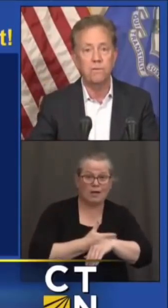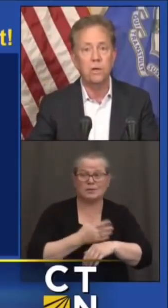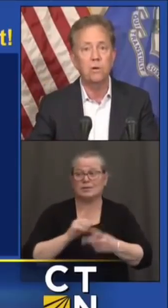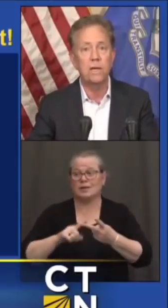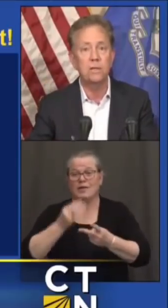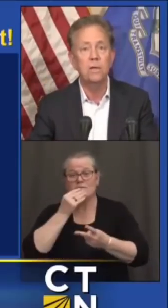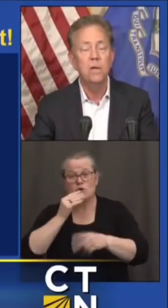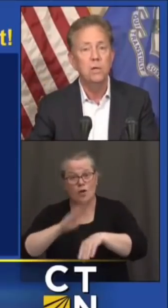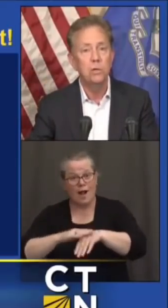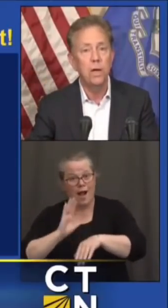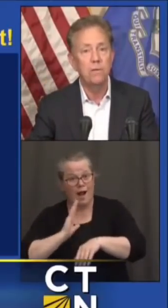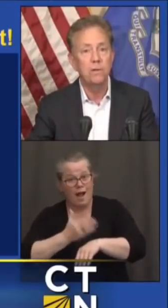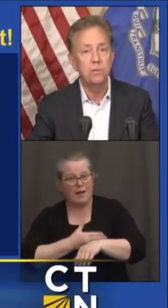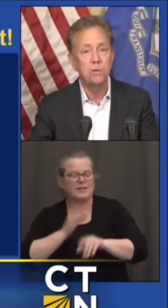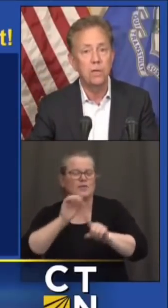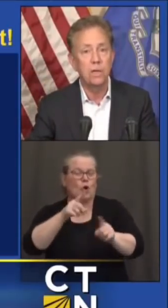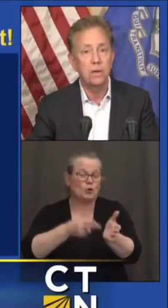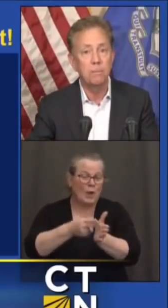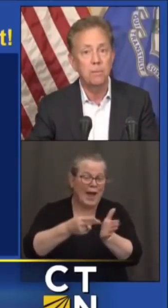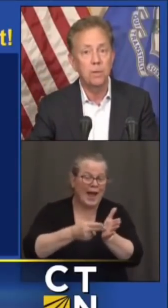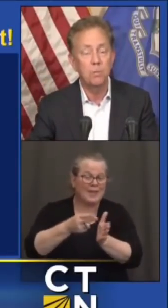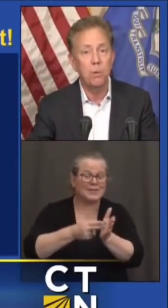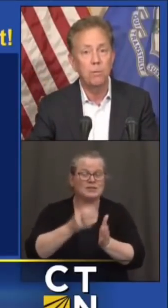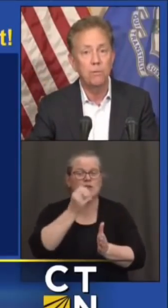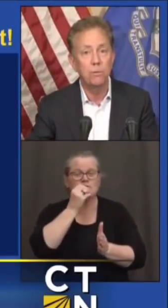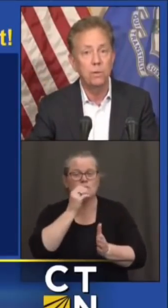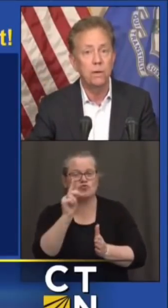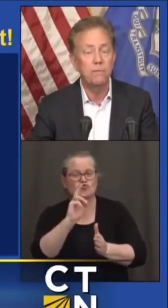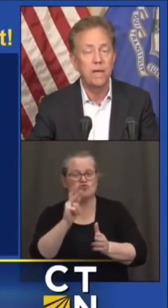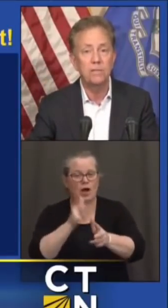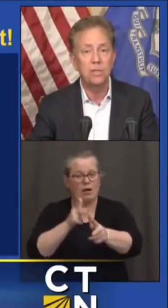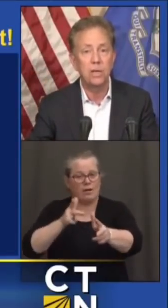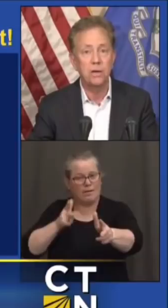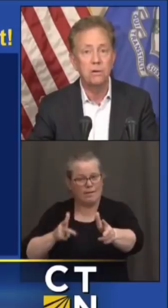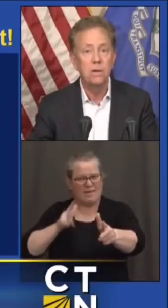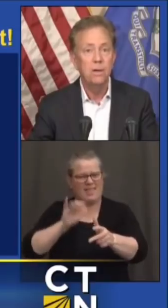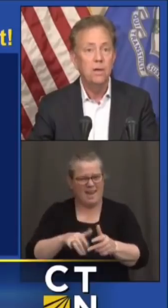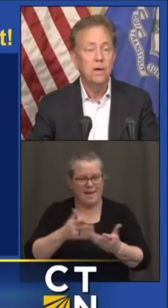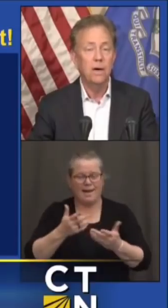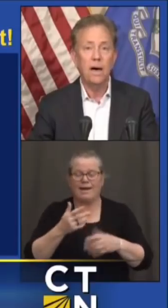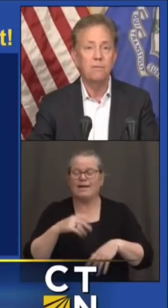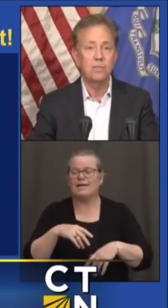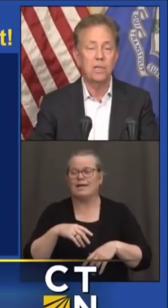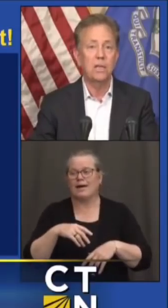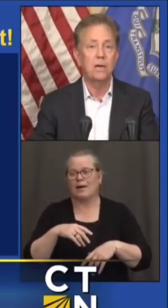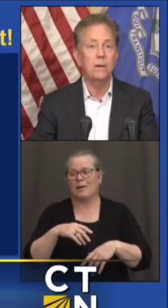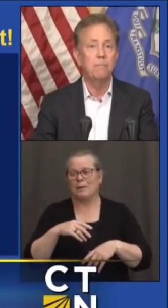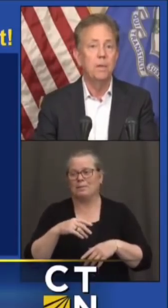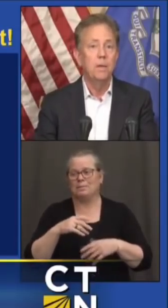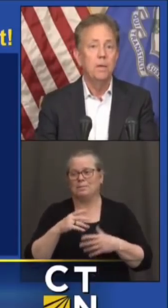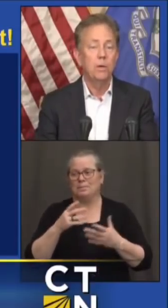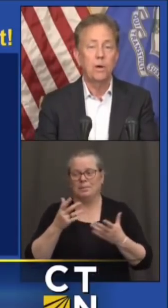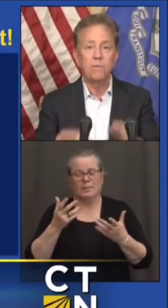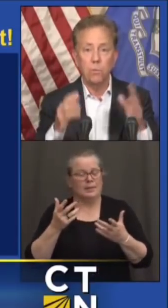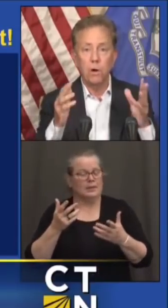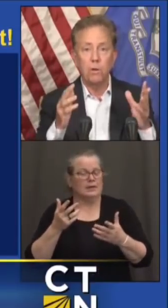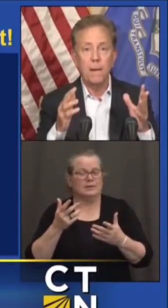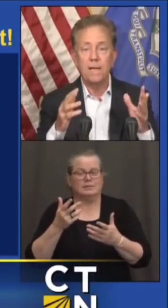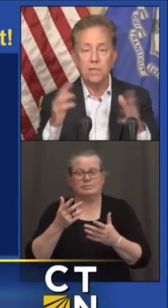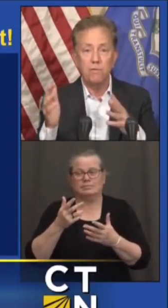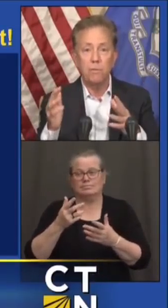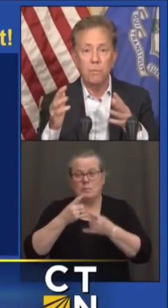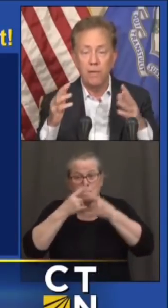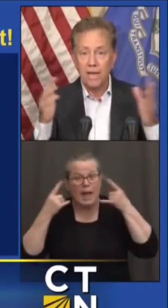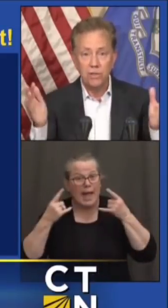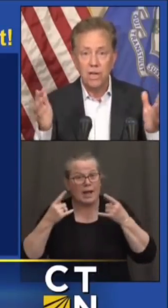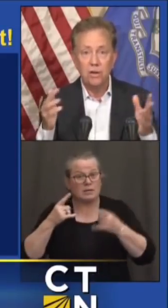us if you go down to New Haven to the mobile food vans there. Obviously, you don't have to wear a